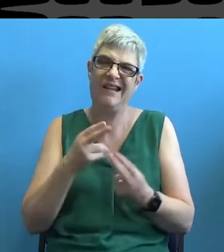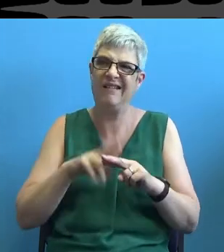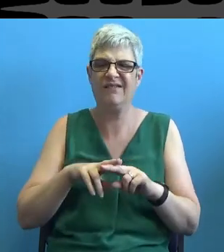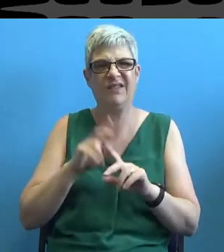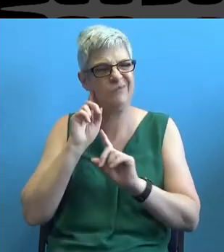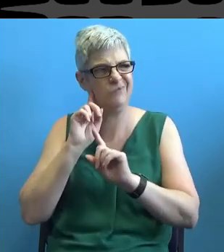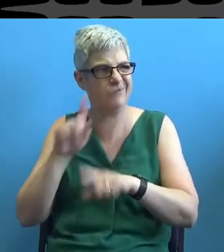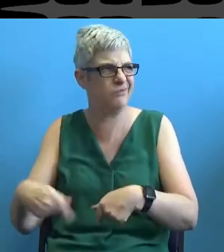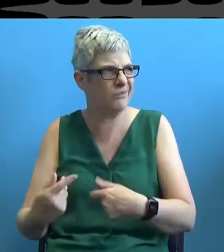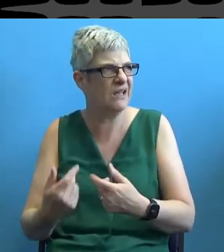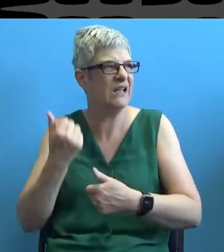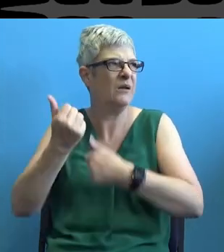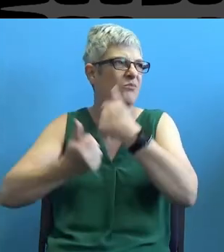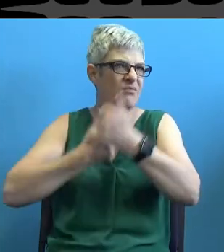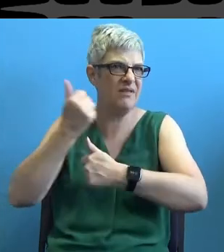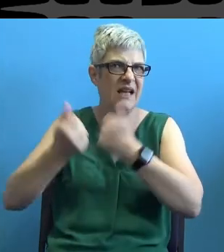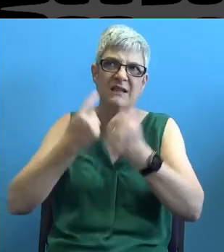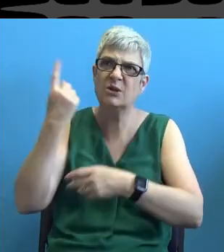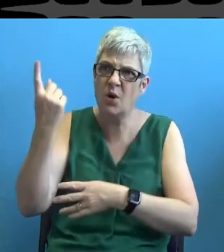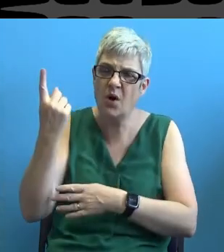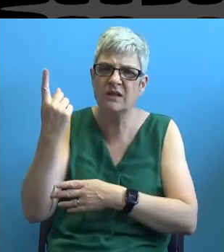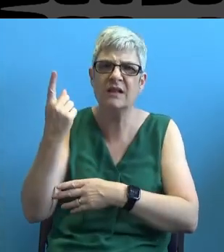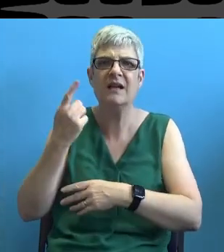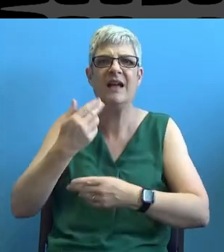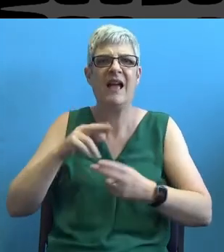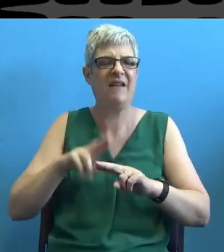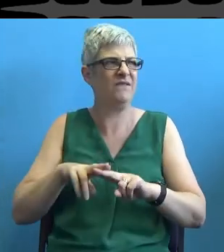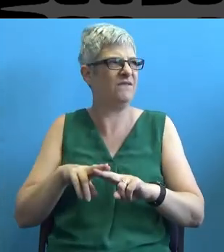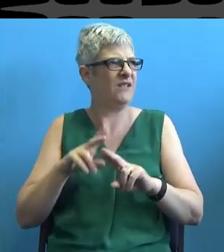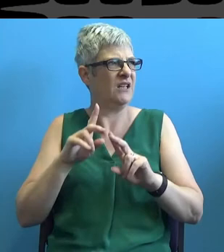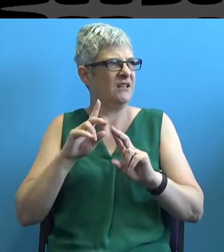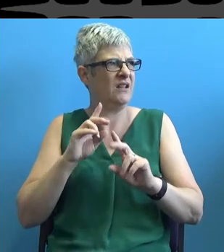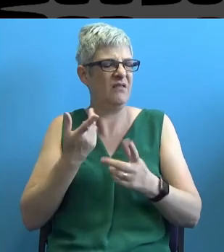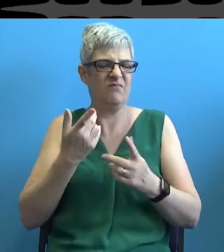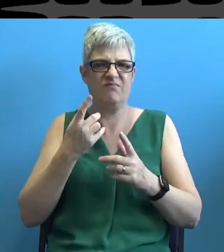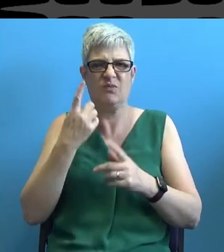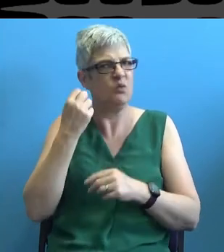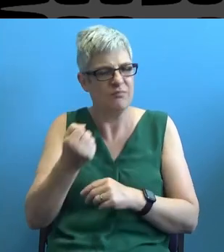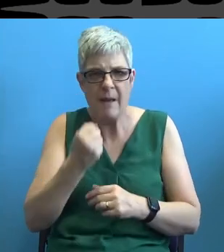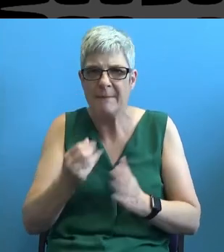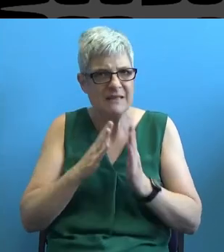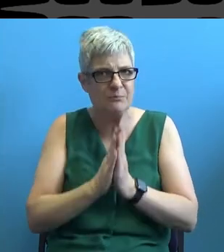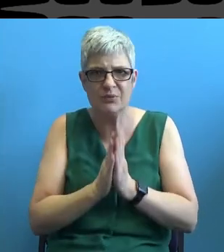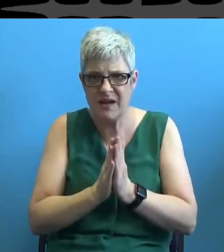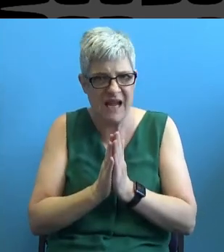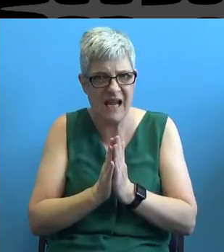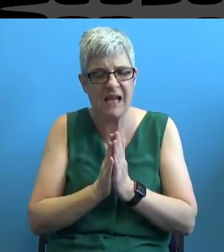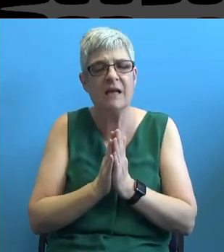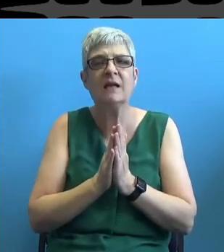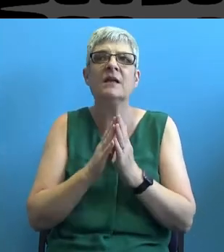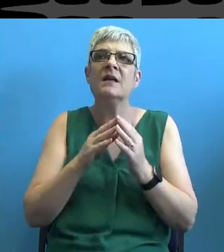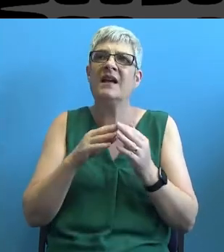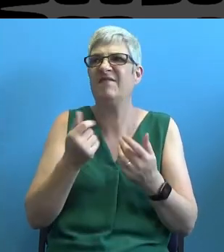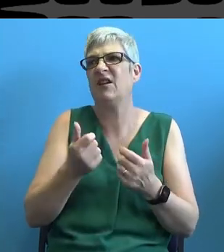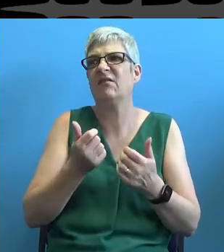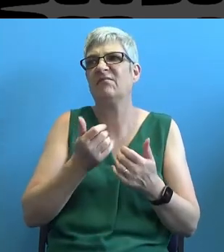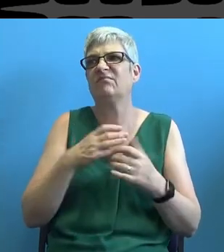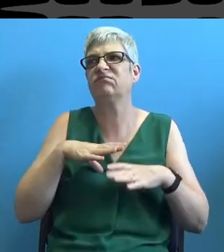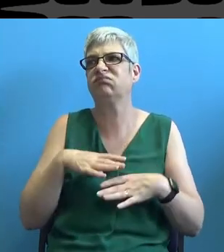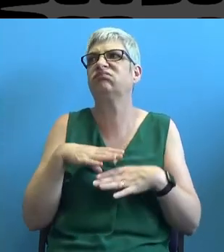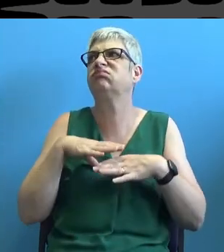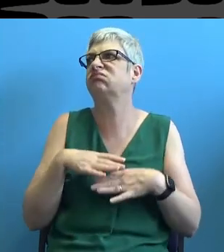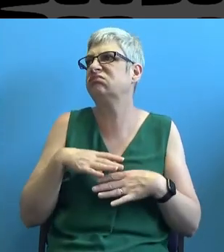God, to be fitful in remembering to pray, to be casual in getting together to build up the body